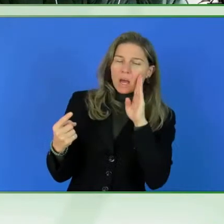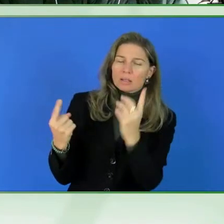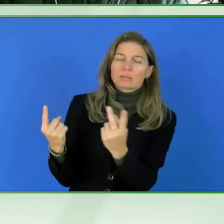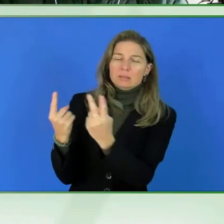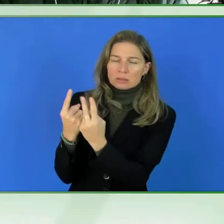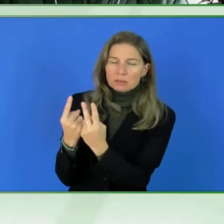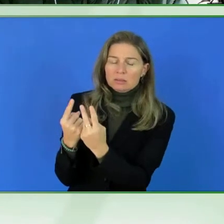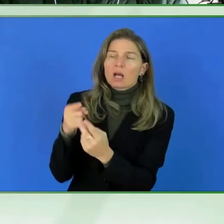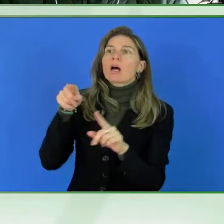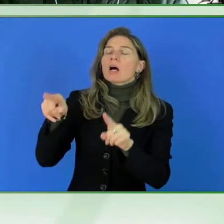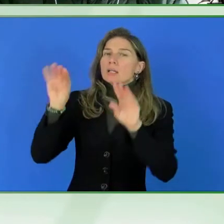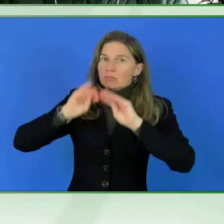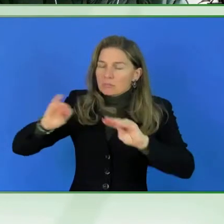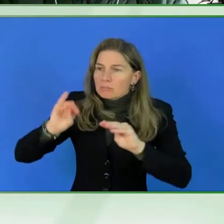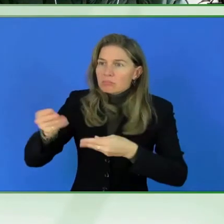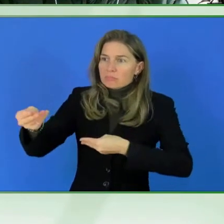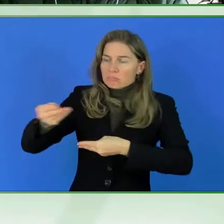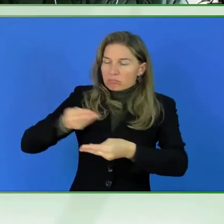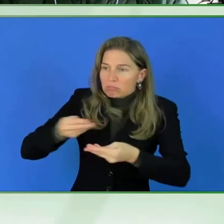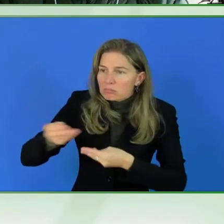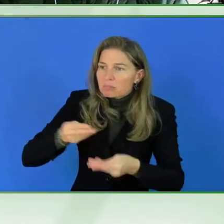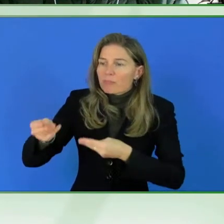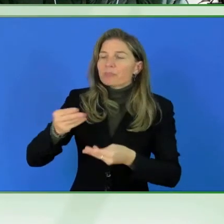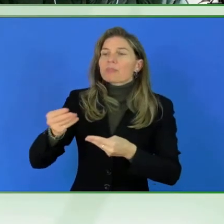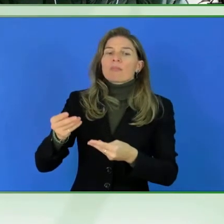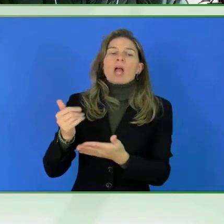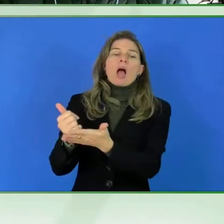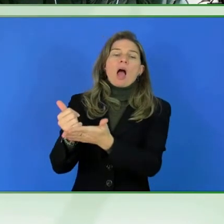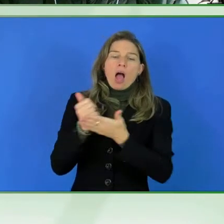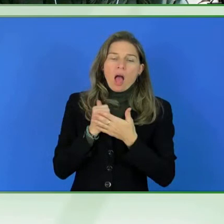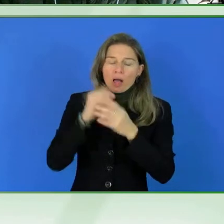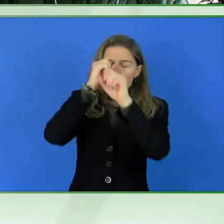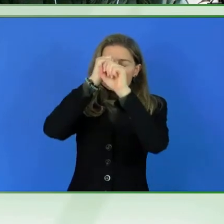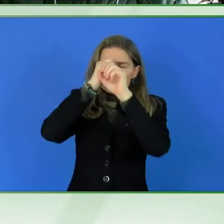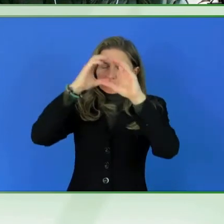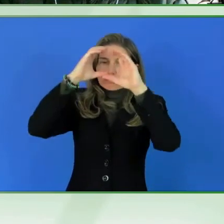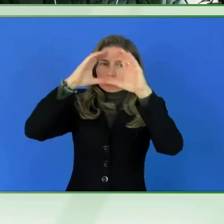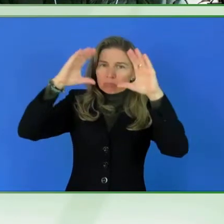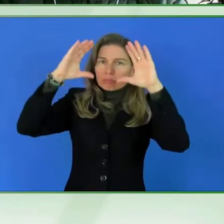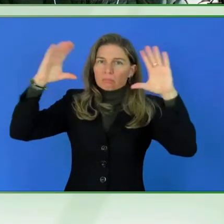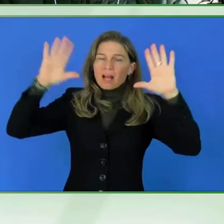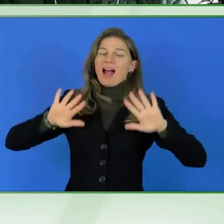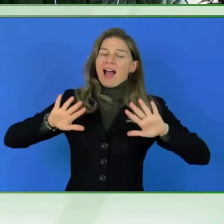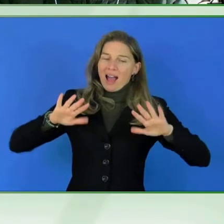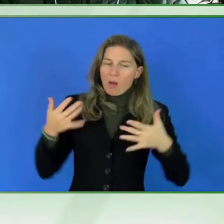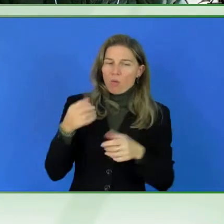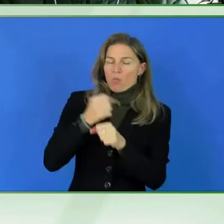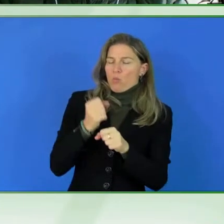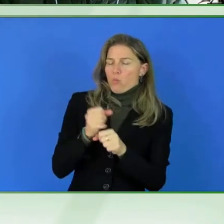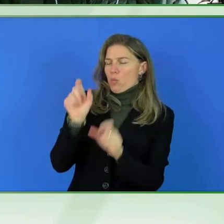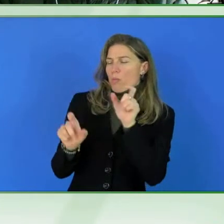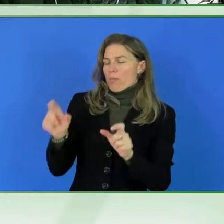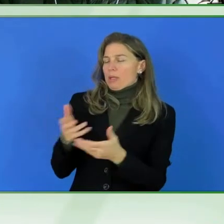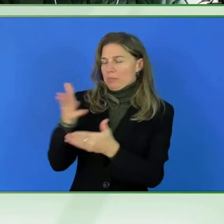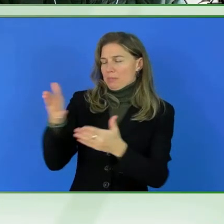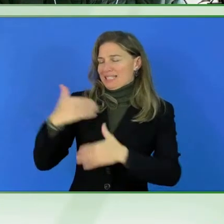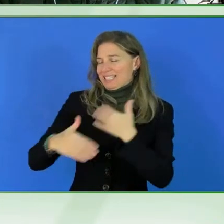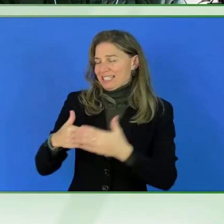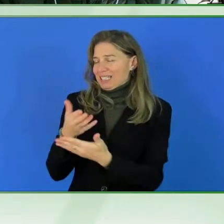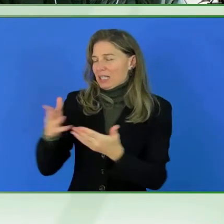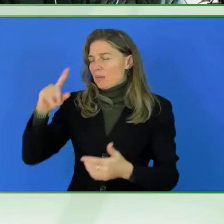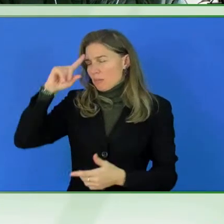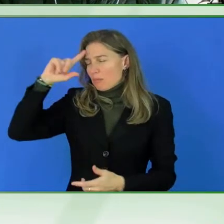daily communication with parents for understanding of individual status, both at home and working in